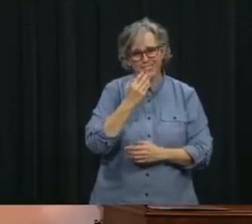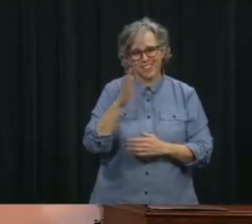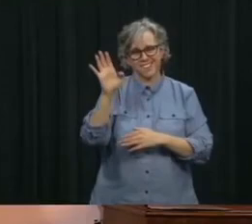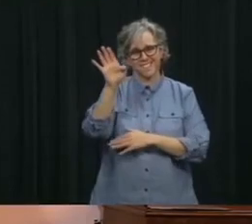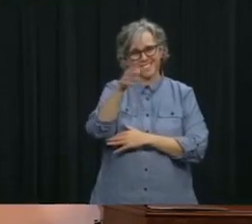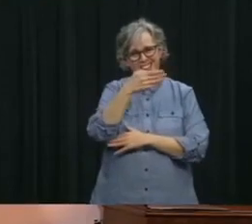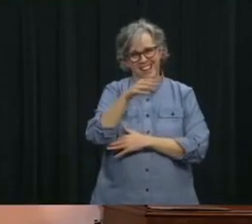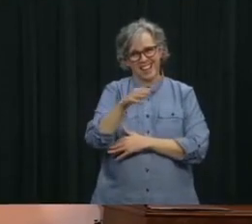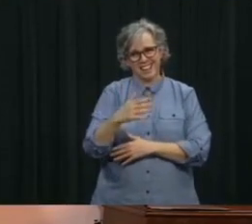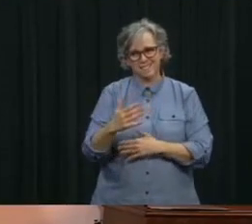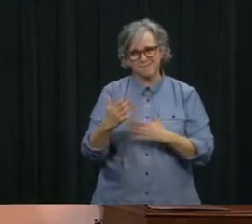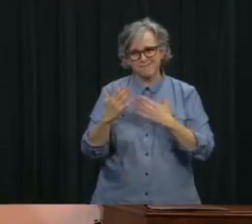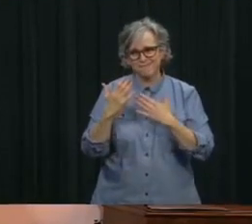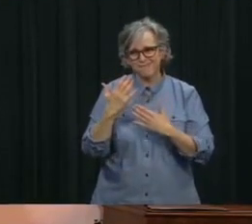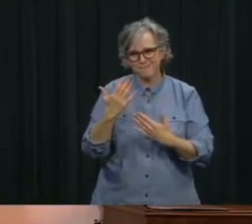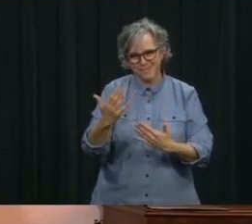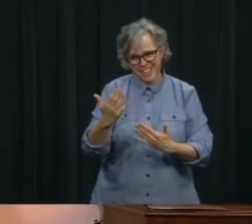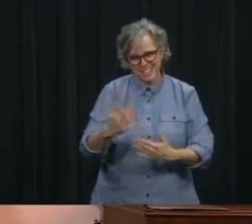Great.